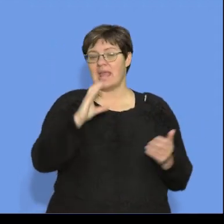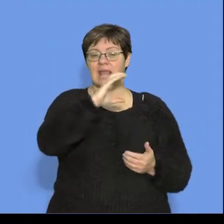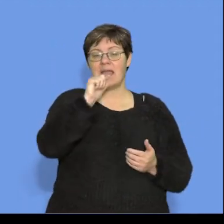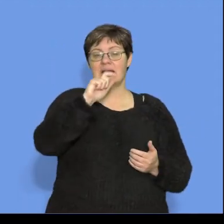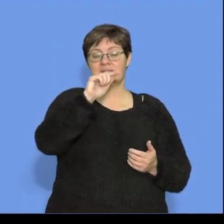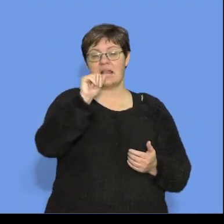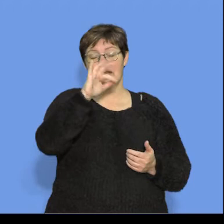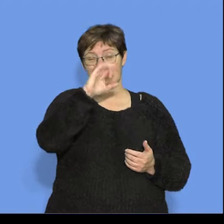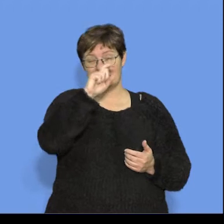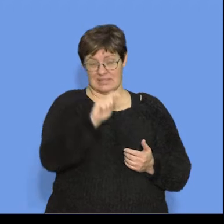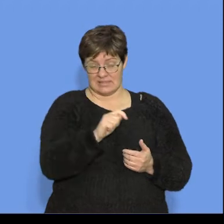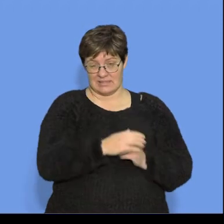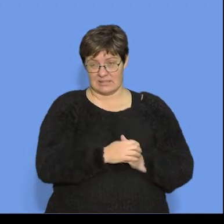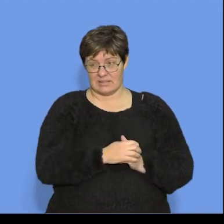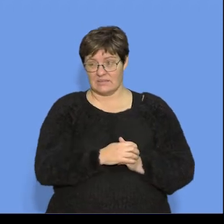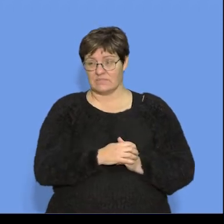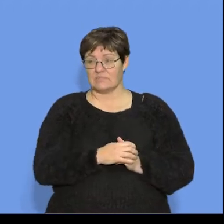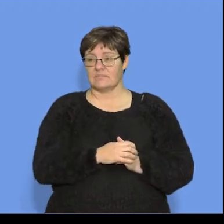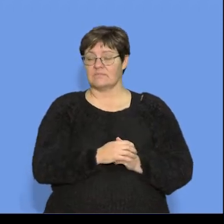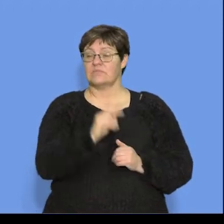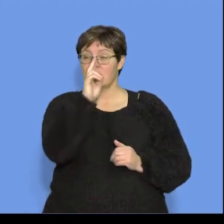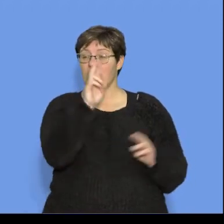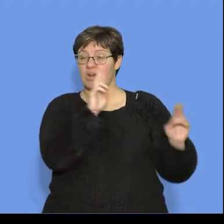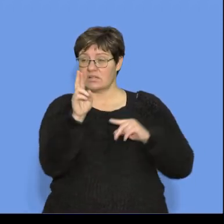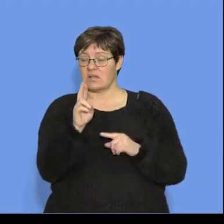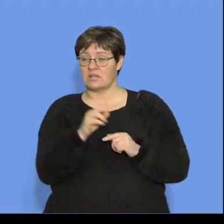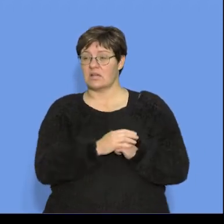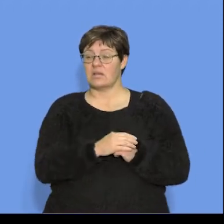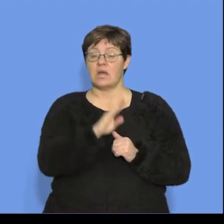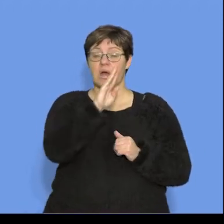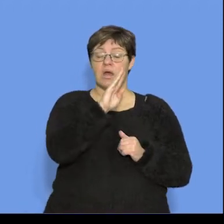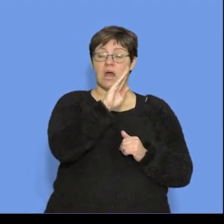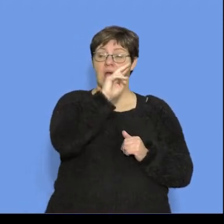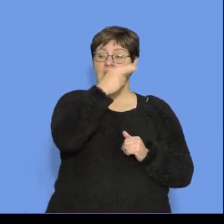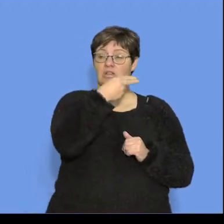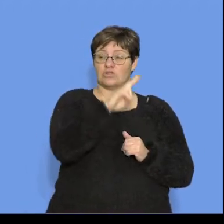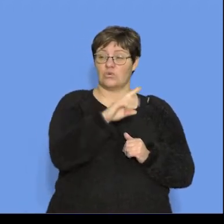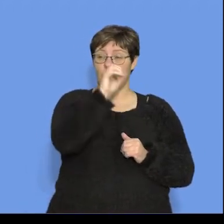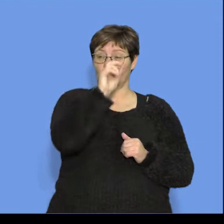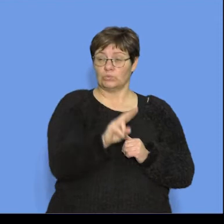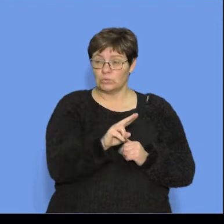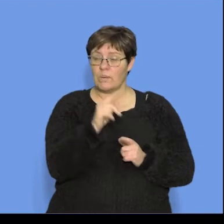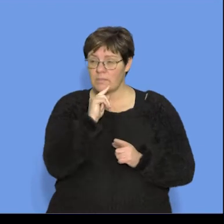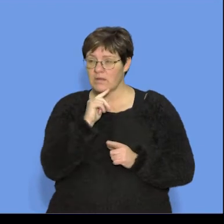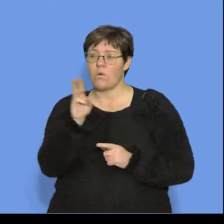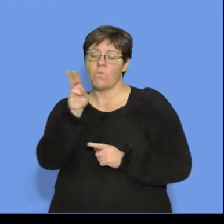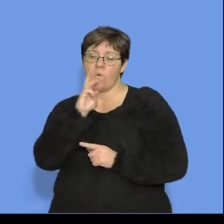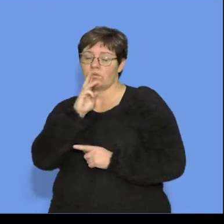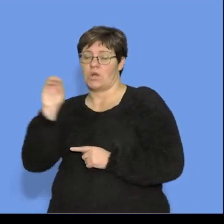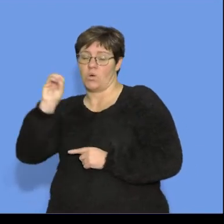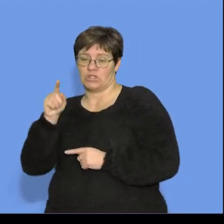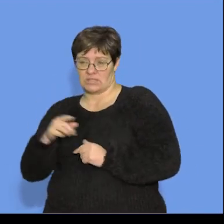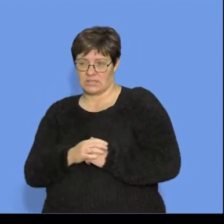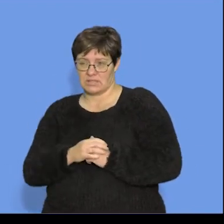catalyst. Okay, so if you look at the reaction, this is peroxide making water and oxygen, and this was the collection of